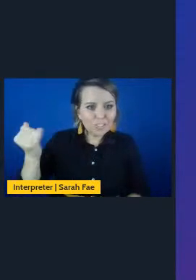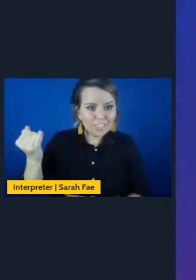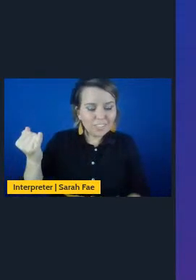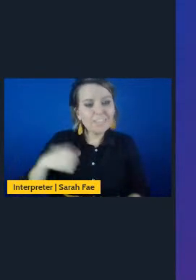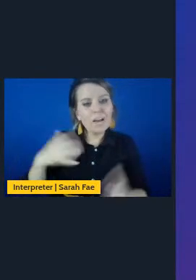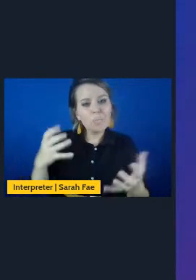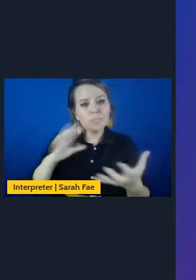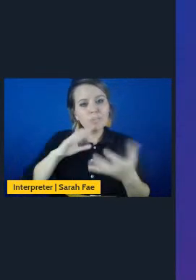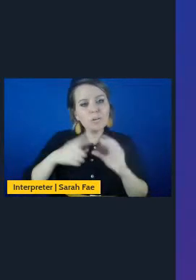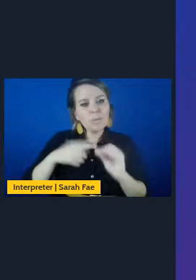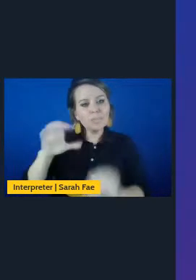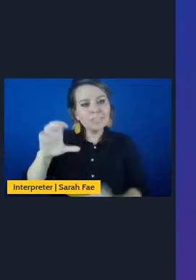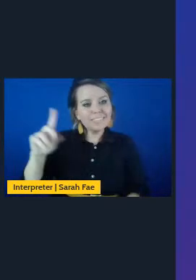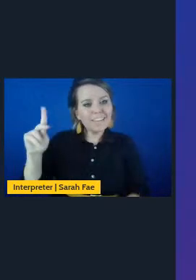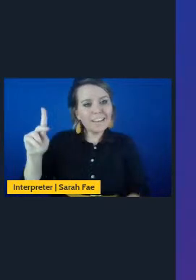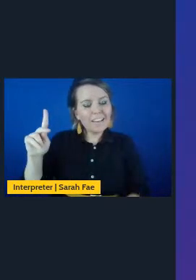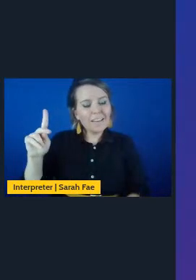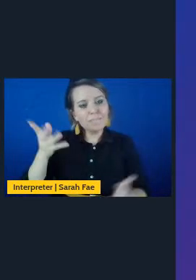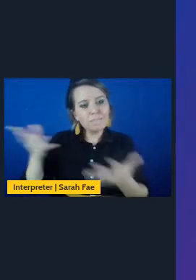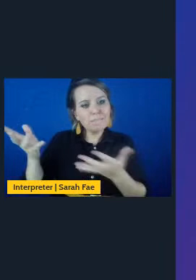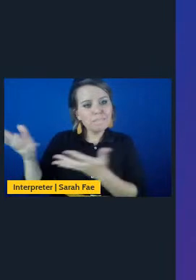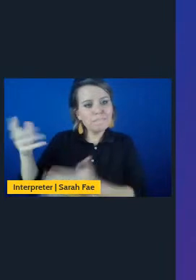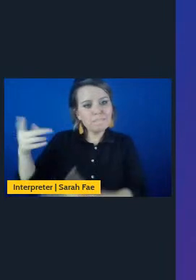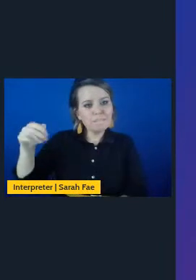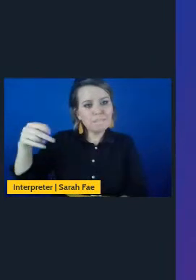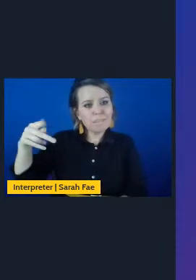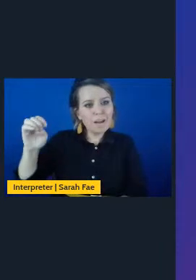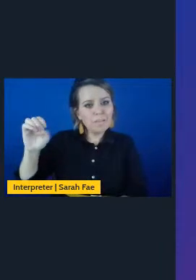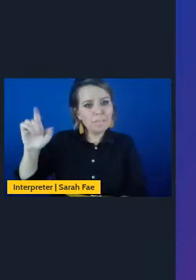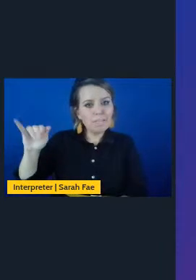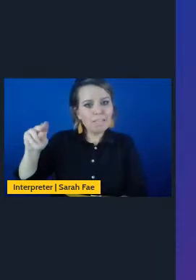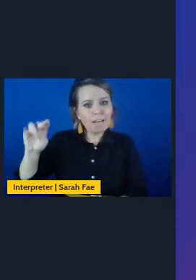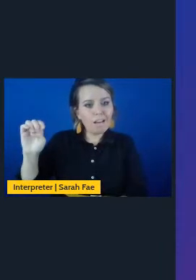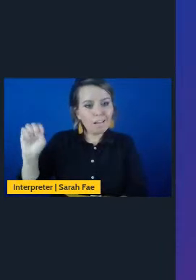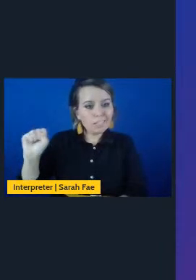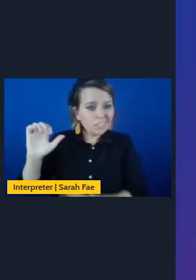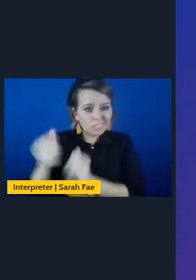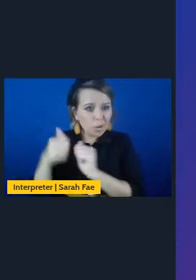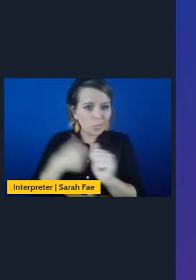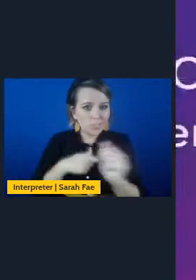how we adjusted them for the needs of our serverless projects.